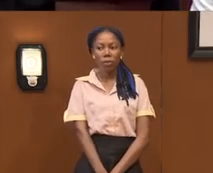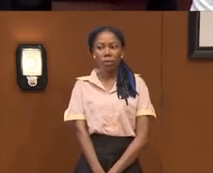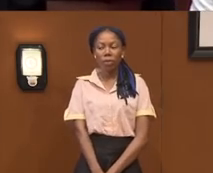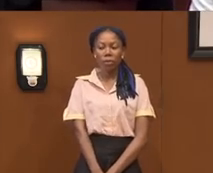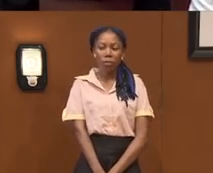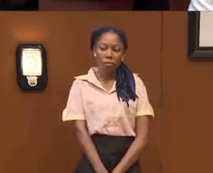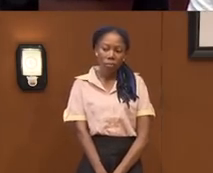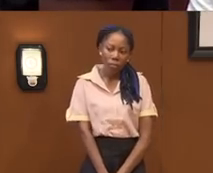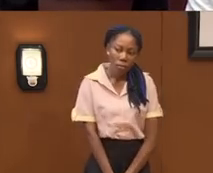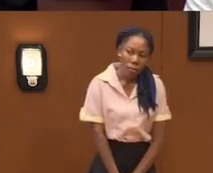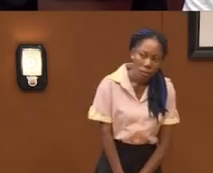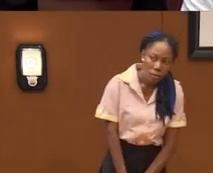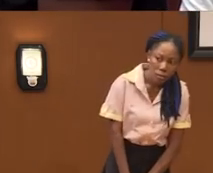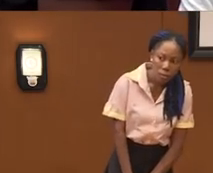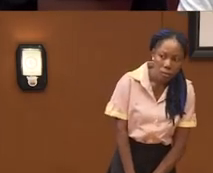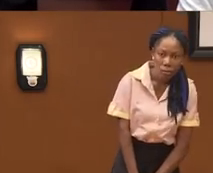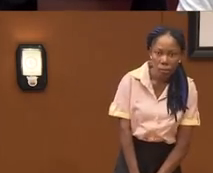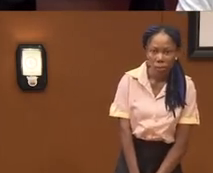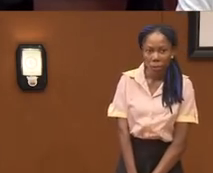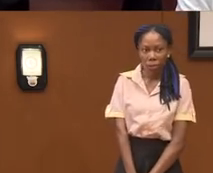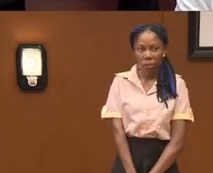This the record.